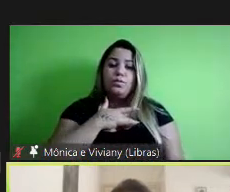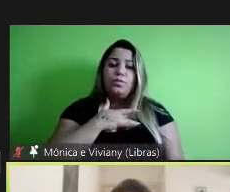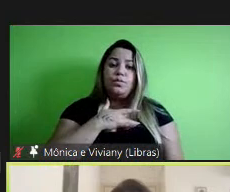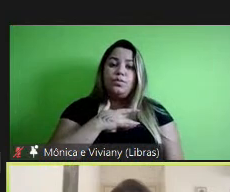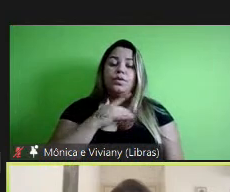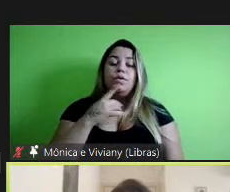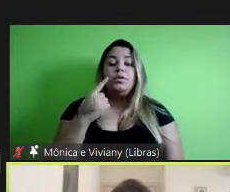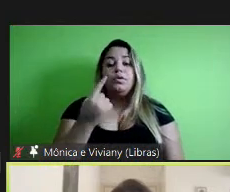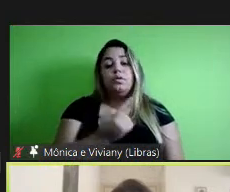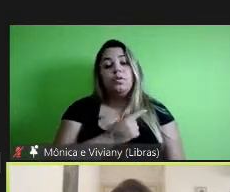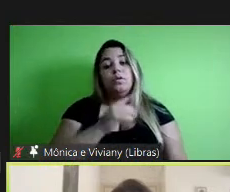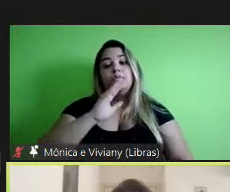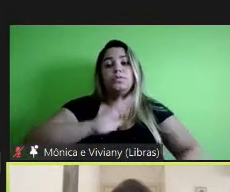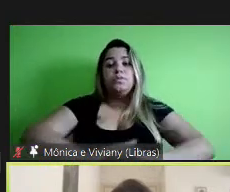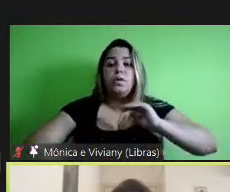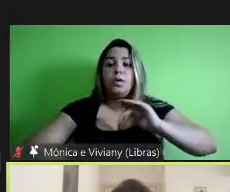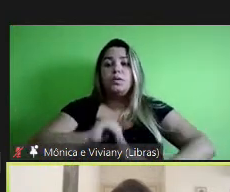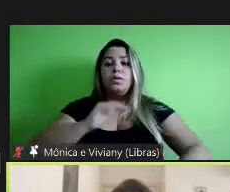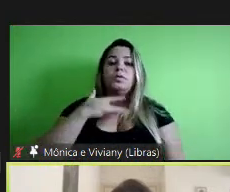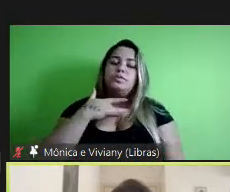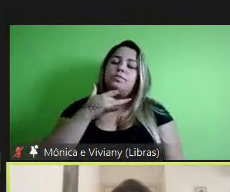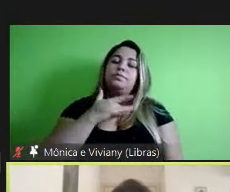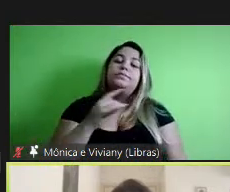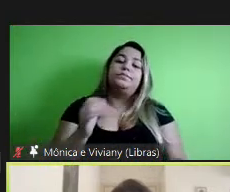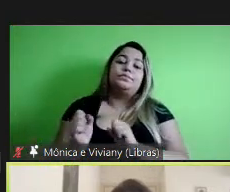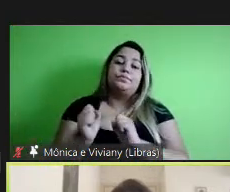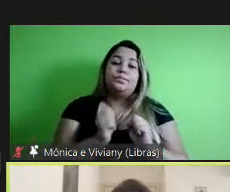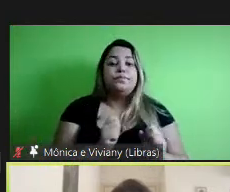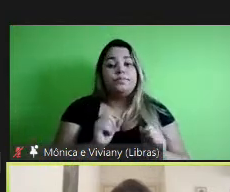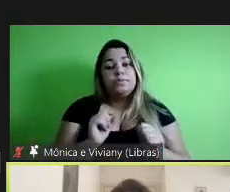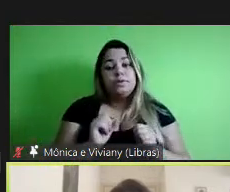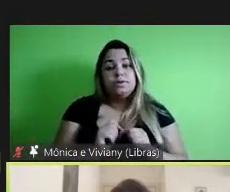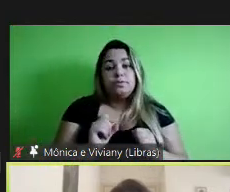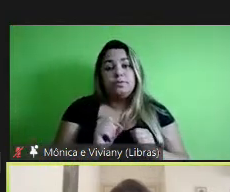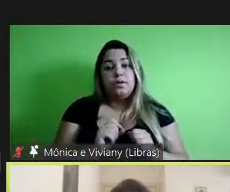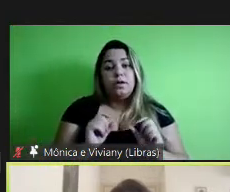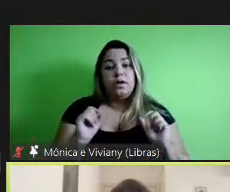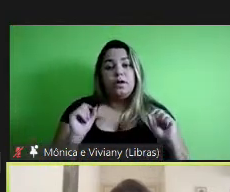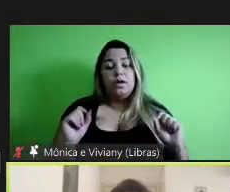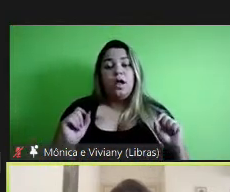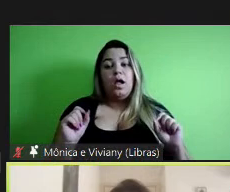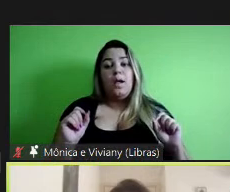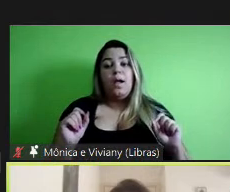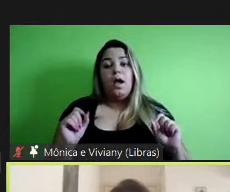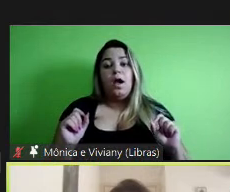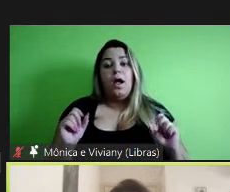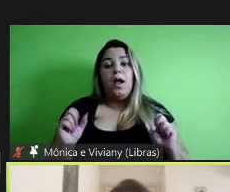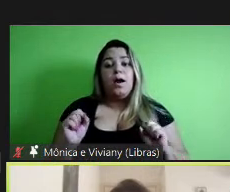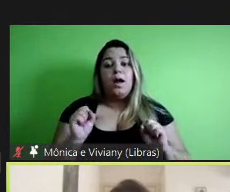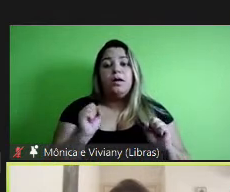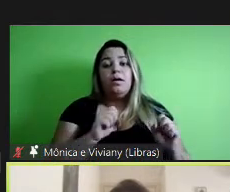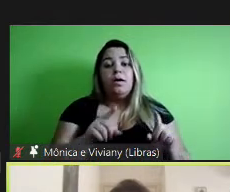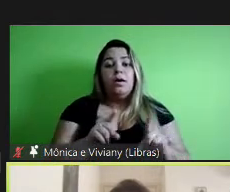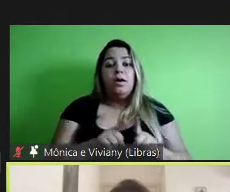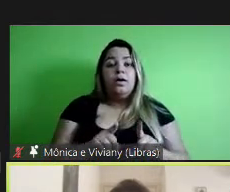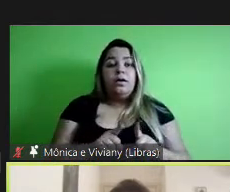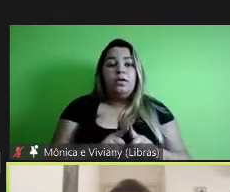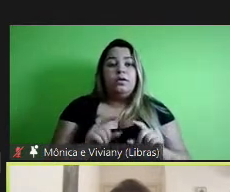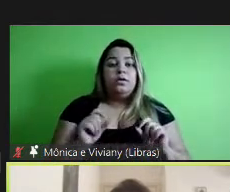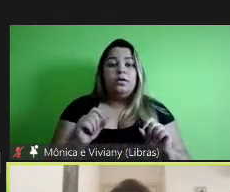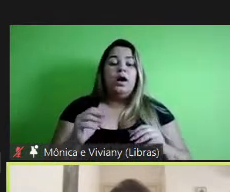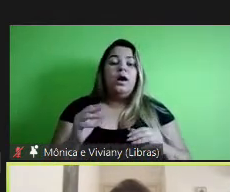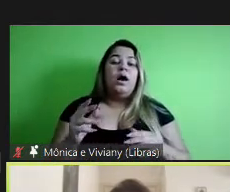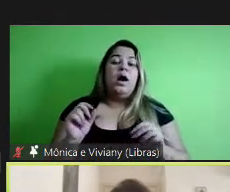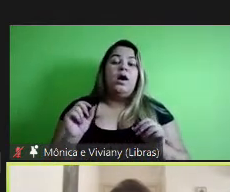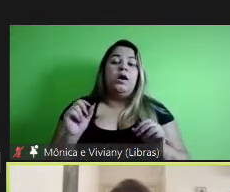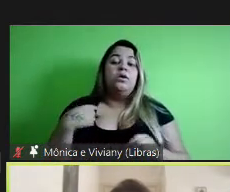health, and what we health professionals can do about this to understand how the health